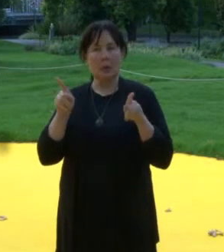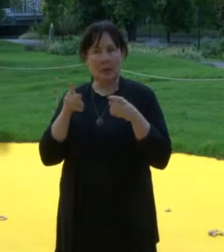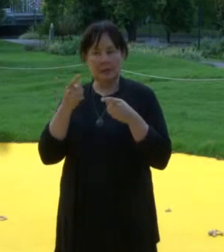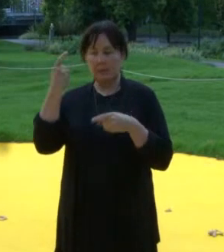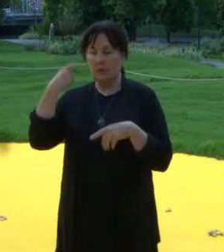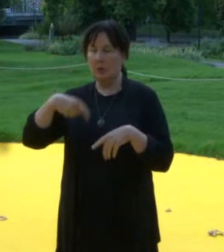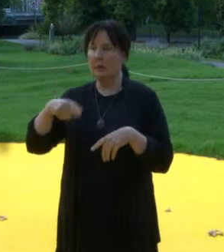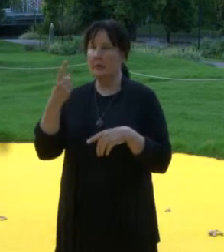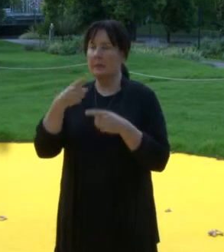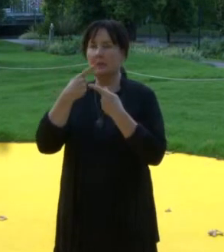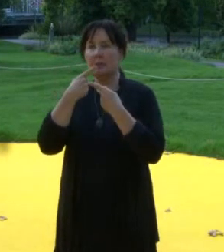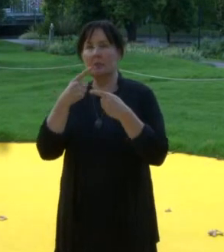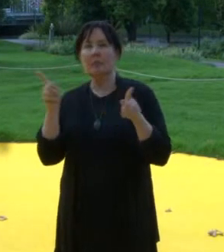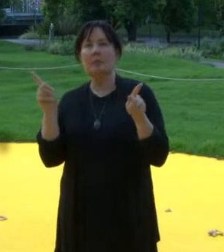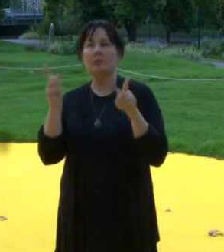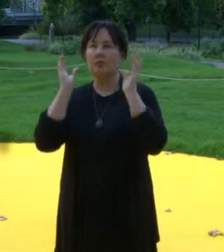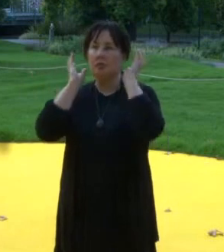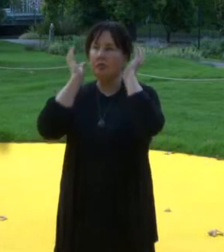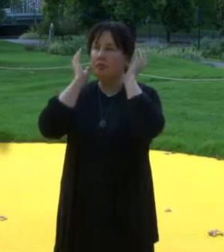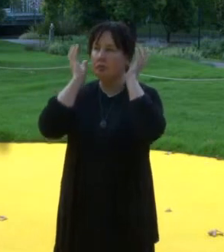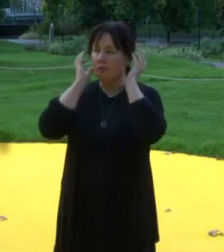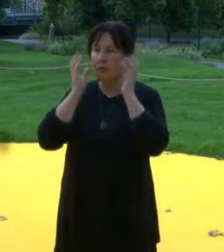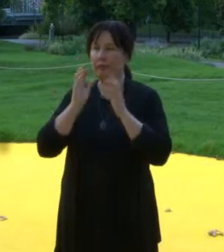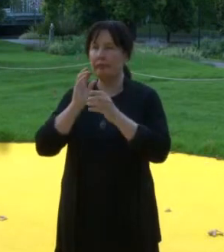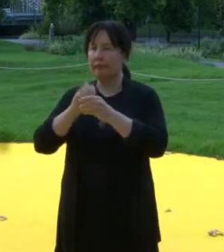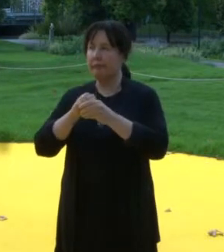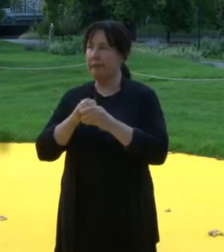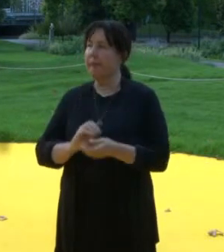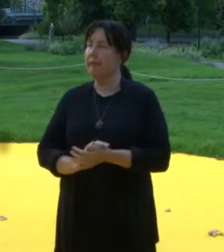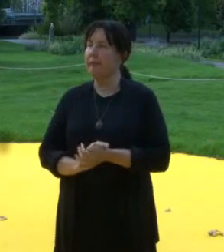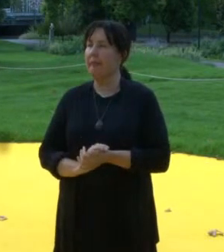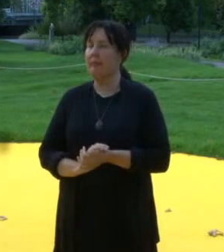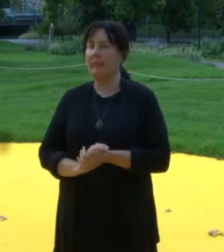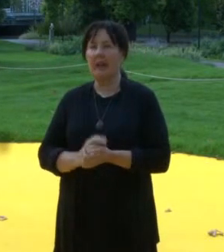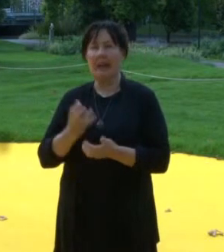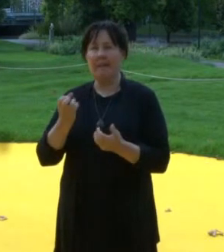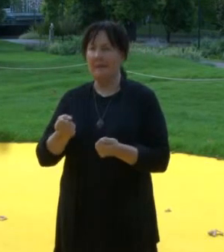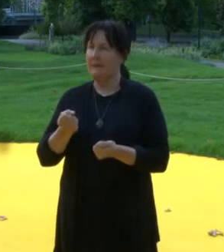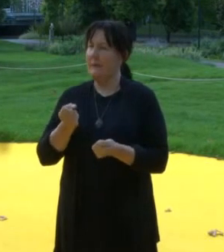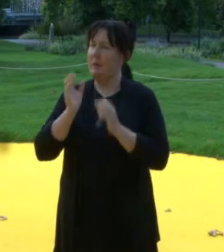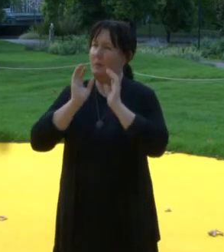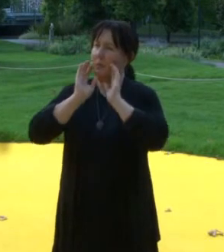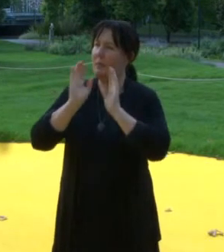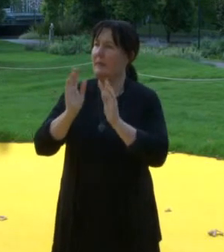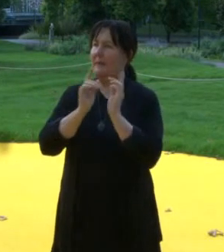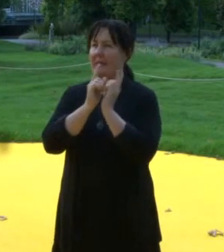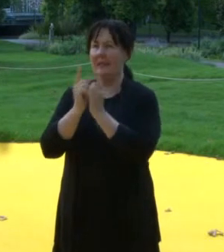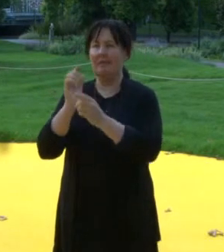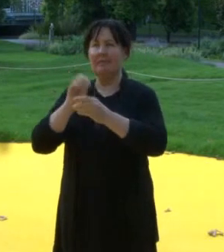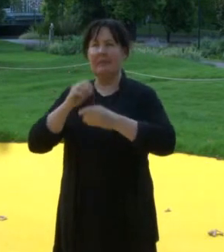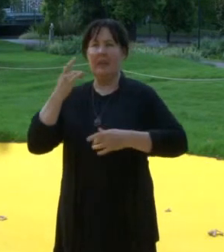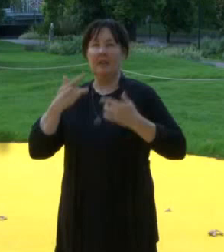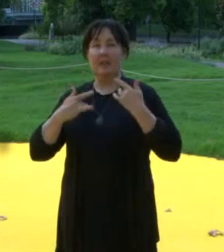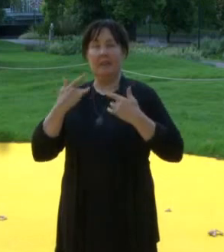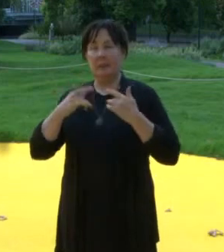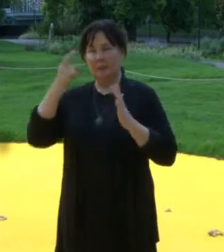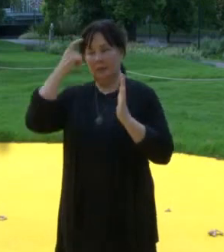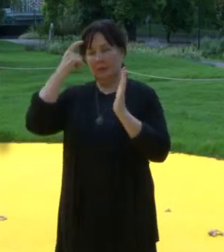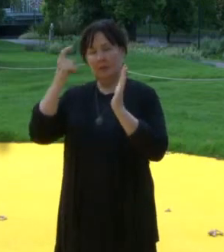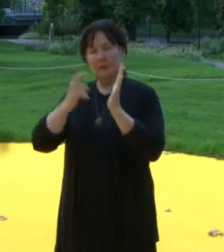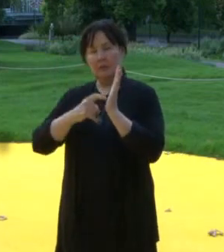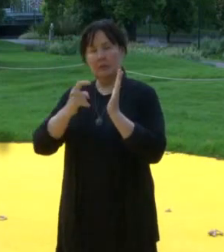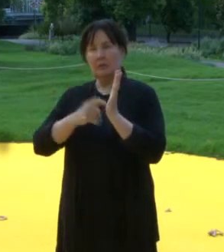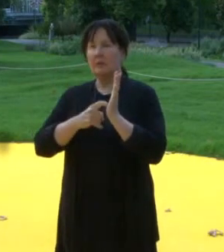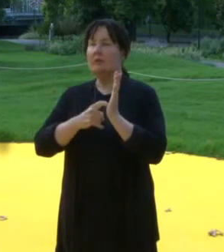things that I adore more than occasions where we get to come together and give acknowledgement and possibly big cheques